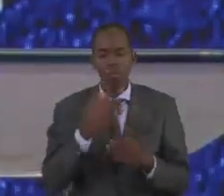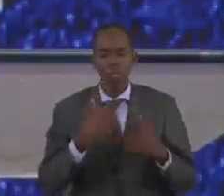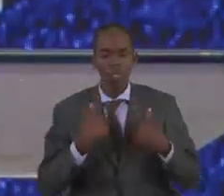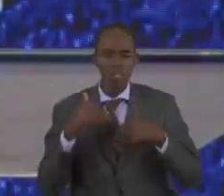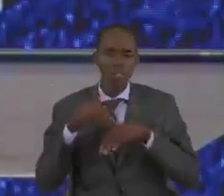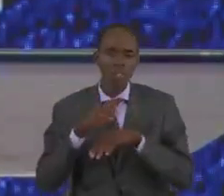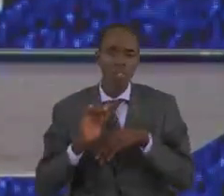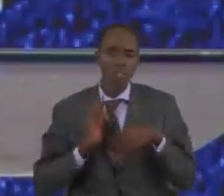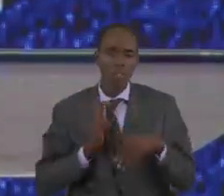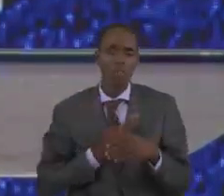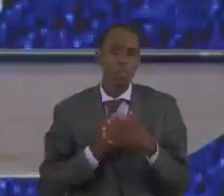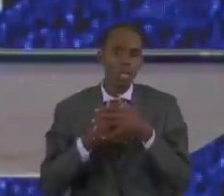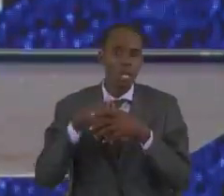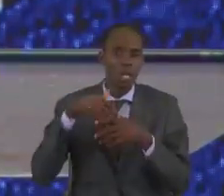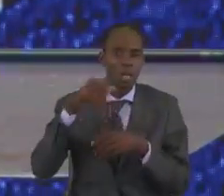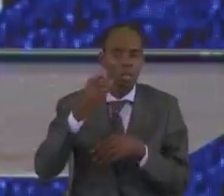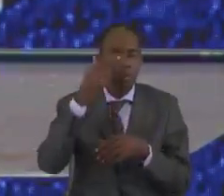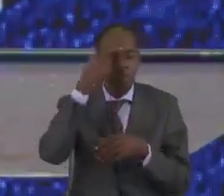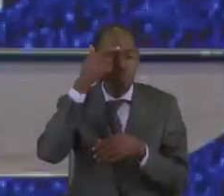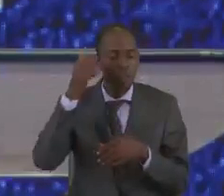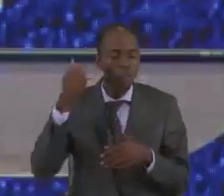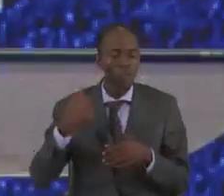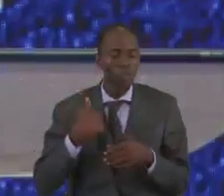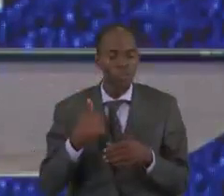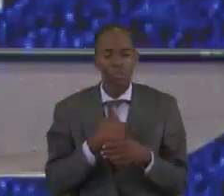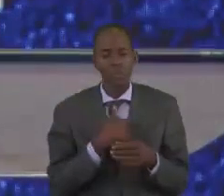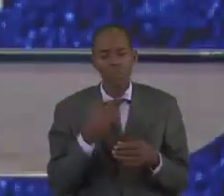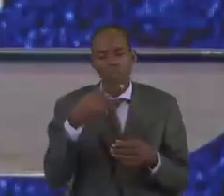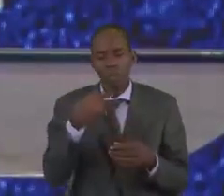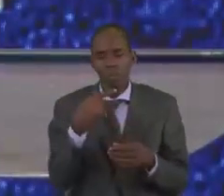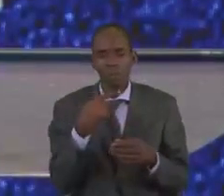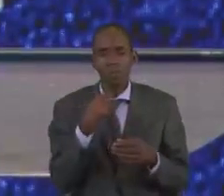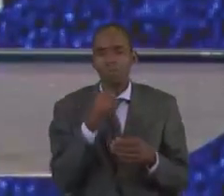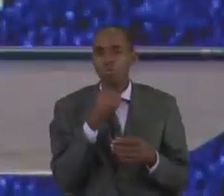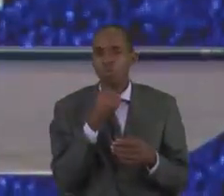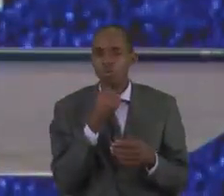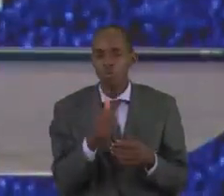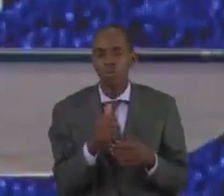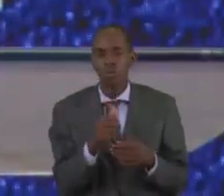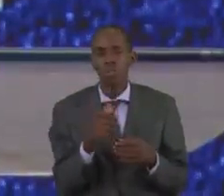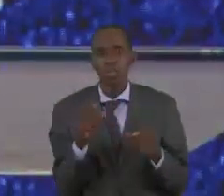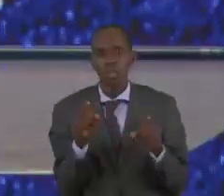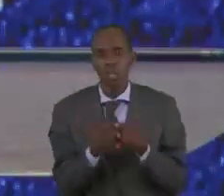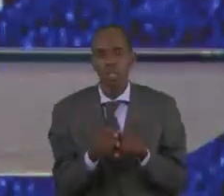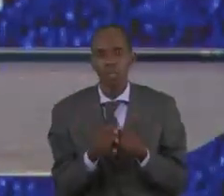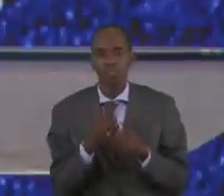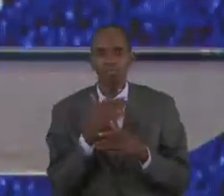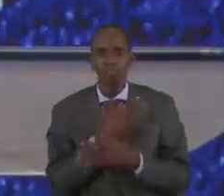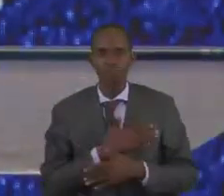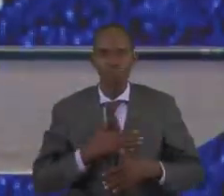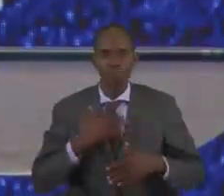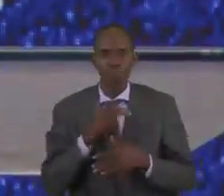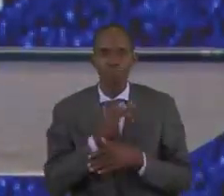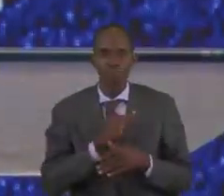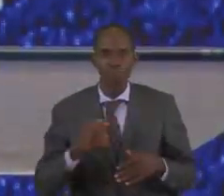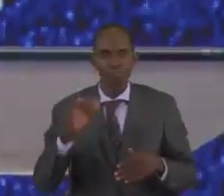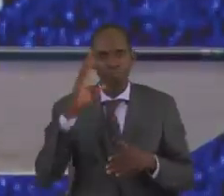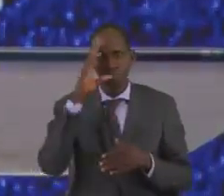forth. Because of that, we speak, not as pleasing